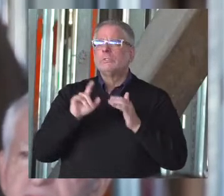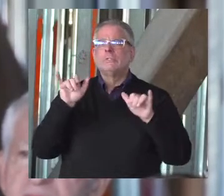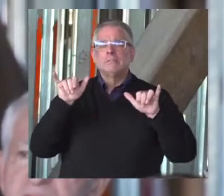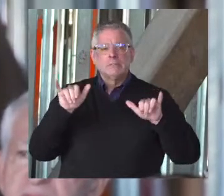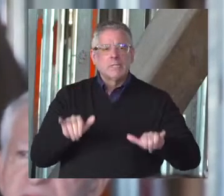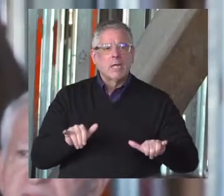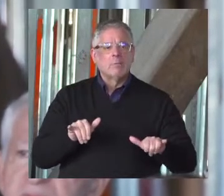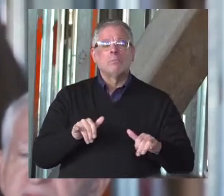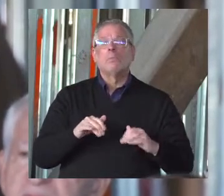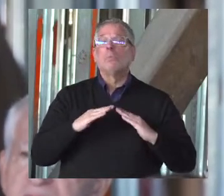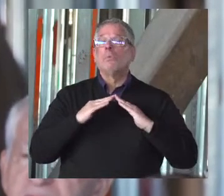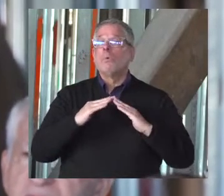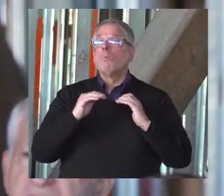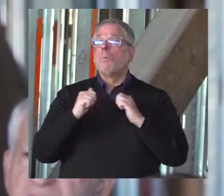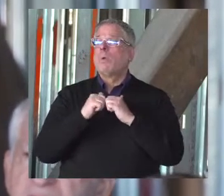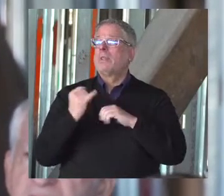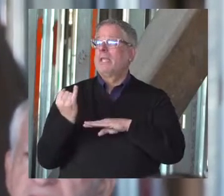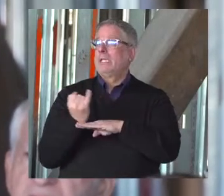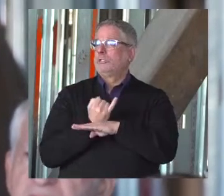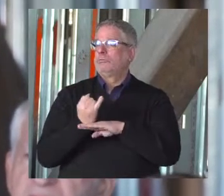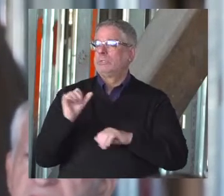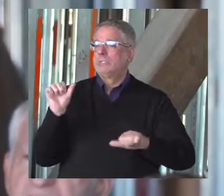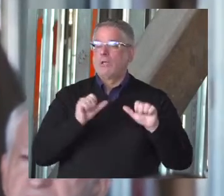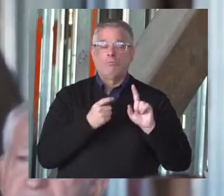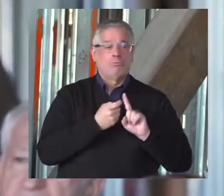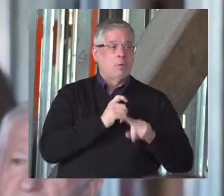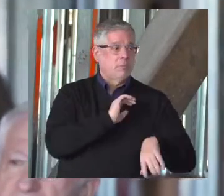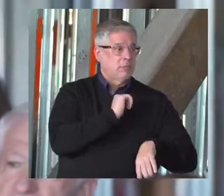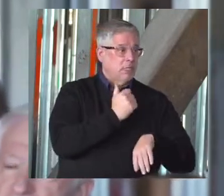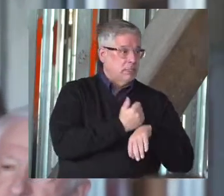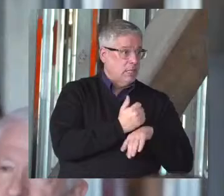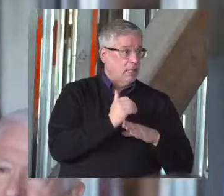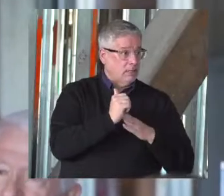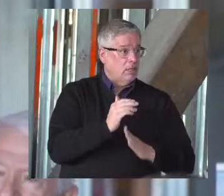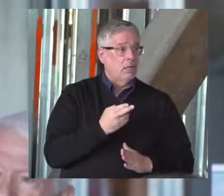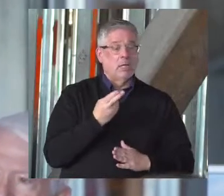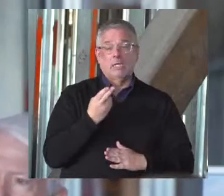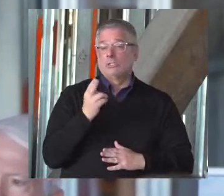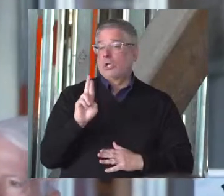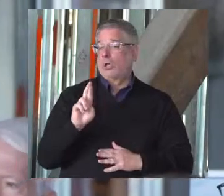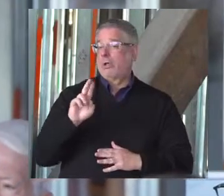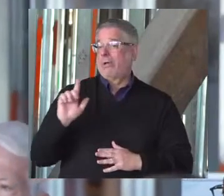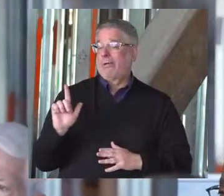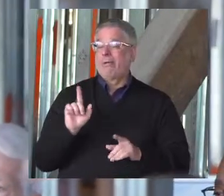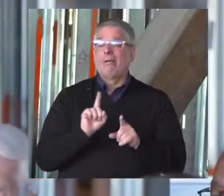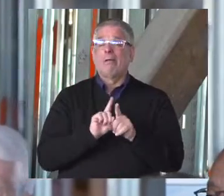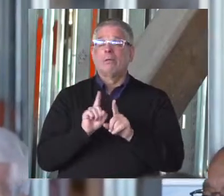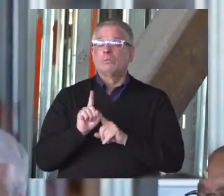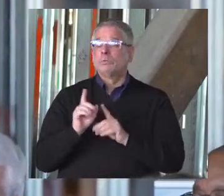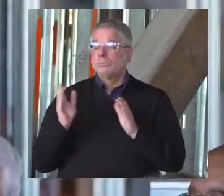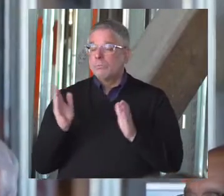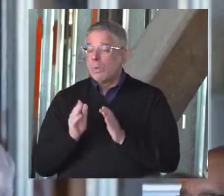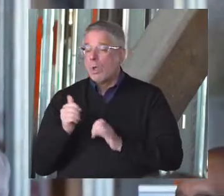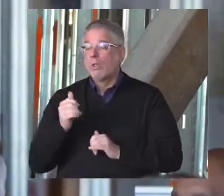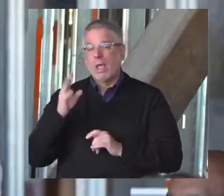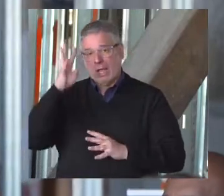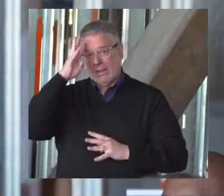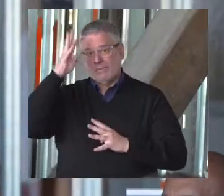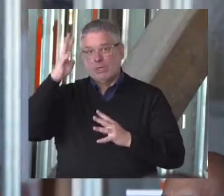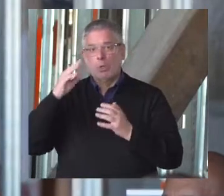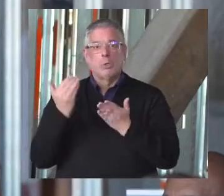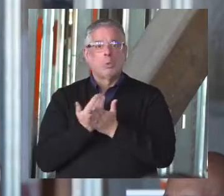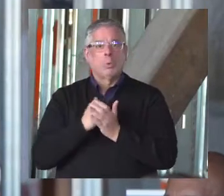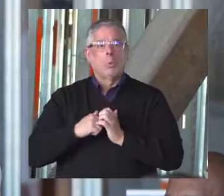same roof with industry scientists, from established industry leaders like HRL, as well as smaller and innovative